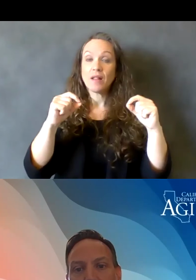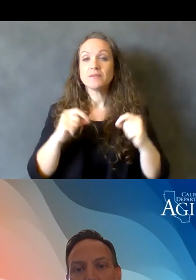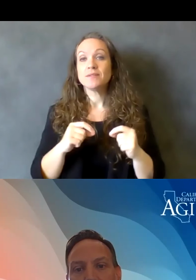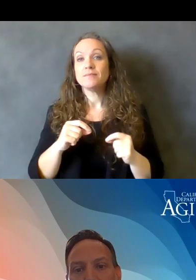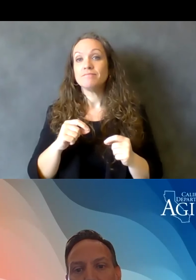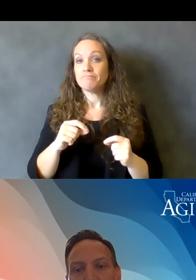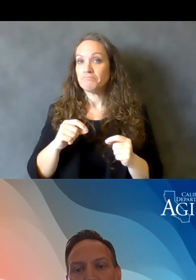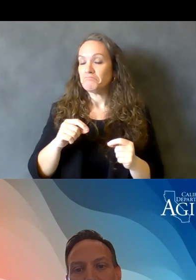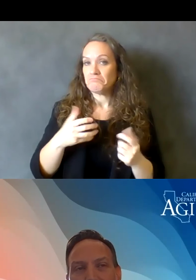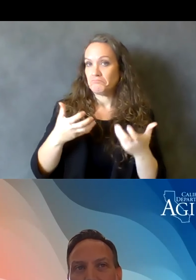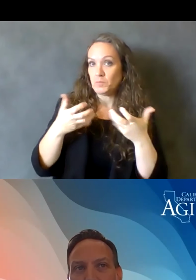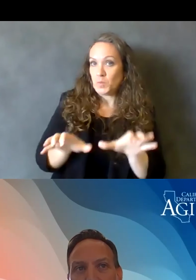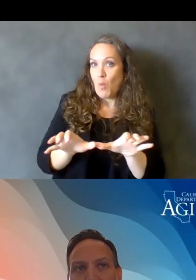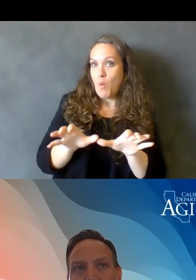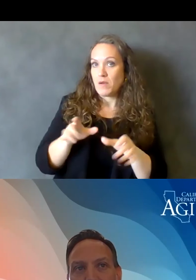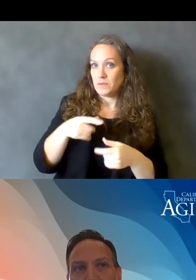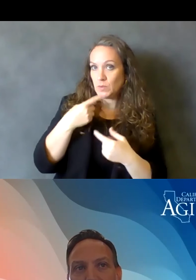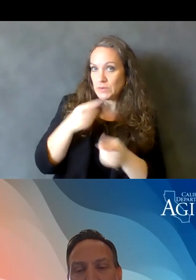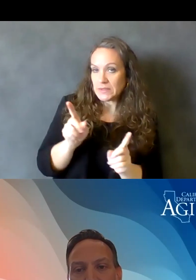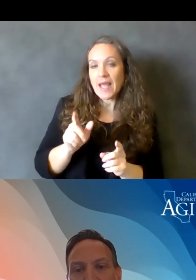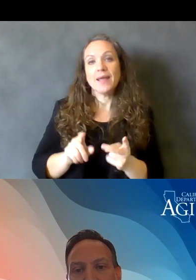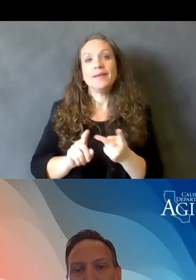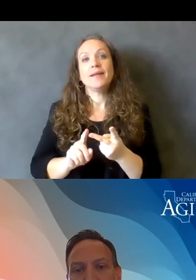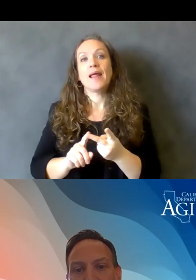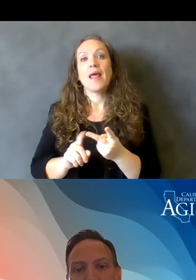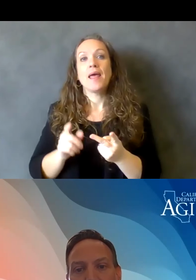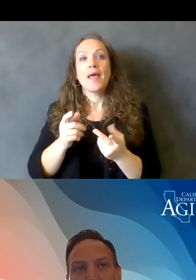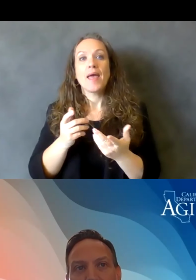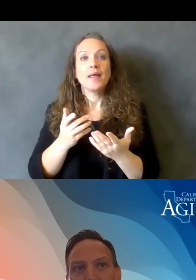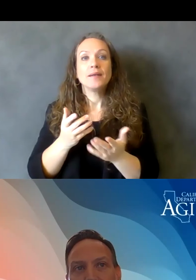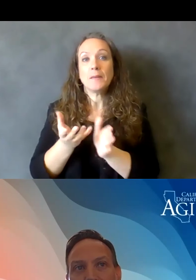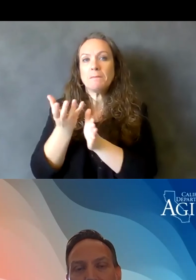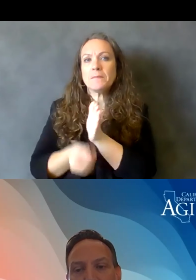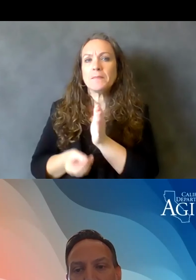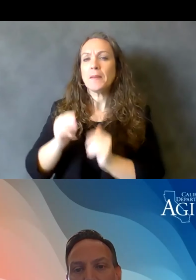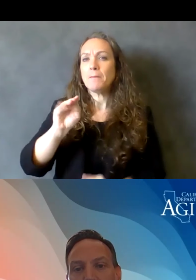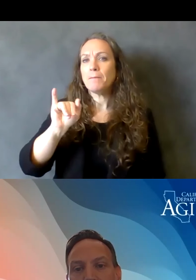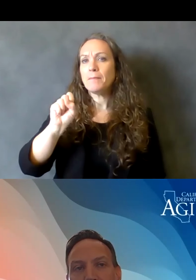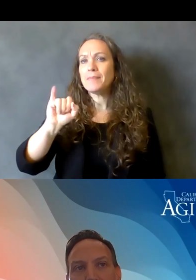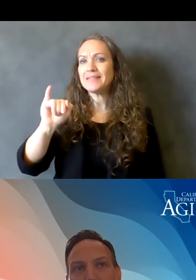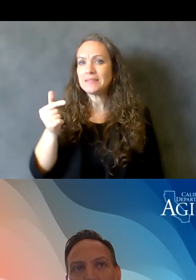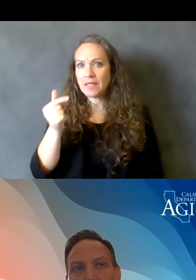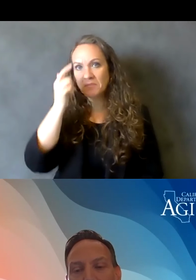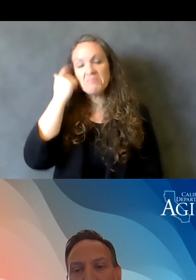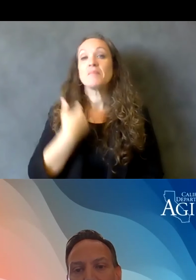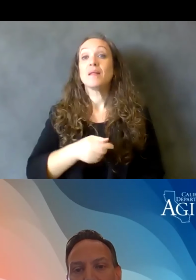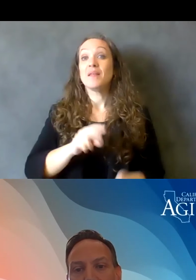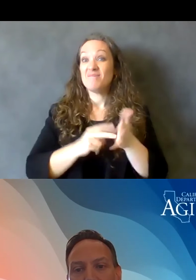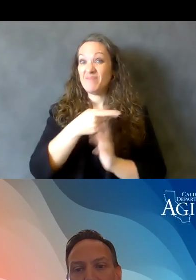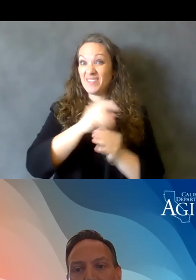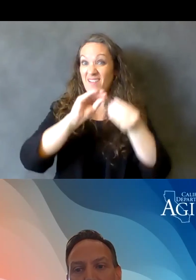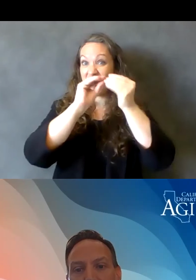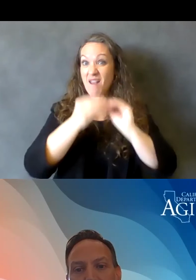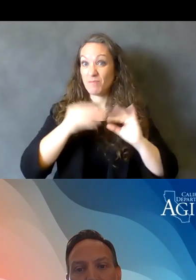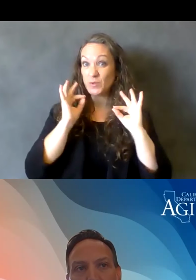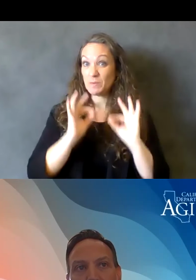missing. So it's not a perfect data set by any means, but it's definitely data that we didn't have before, and it will help us identify